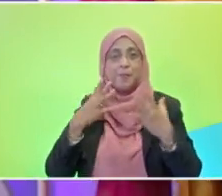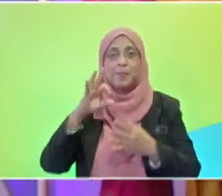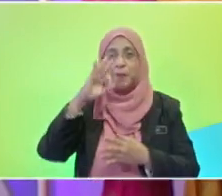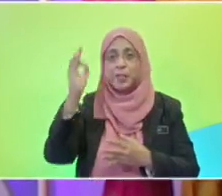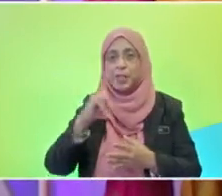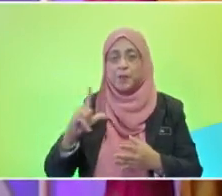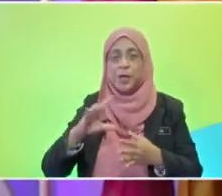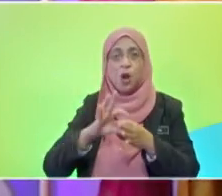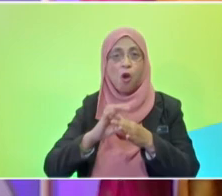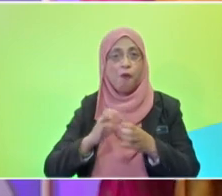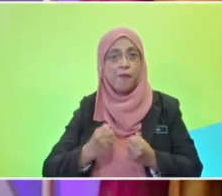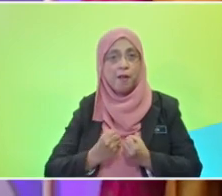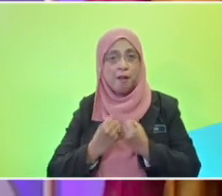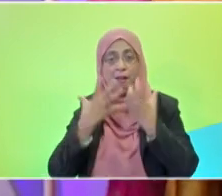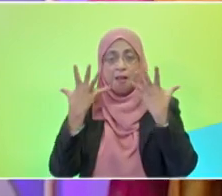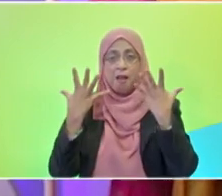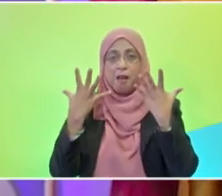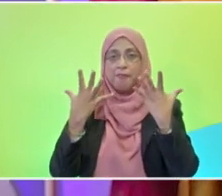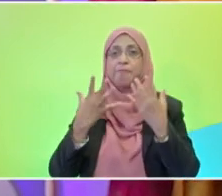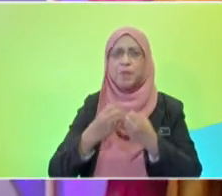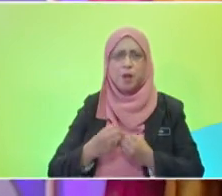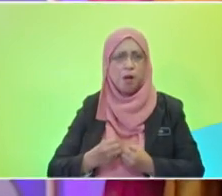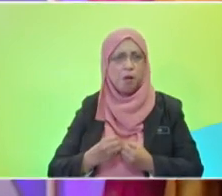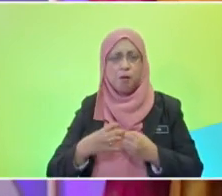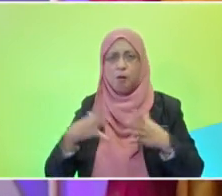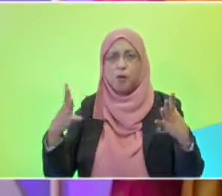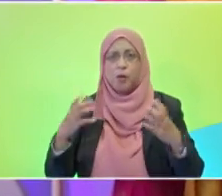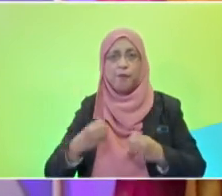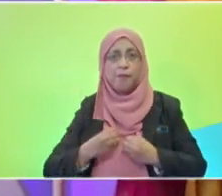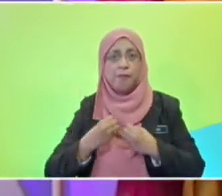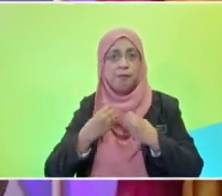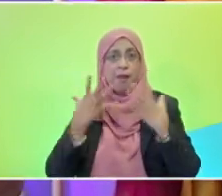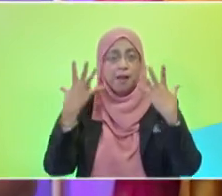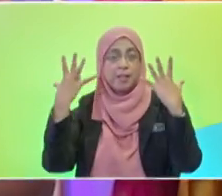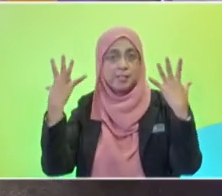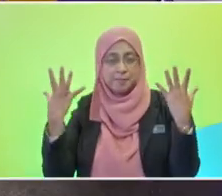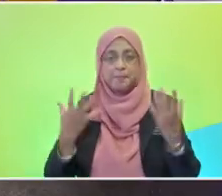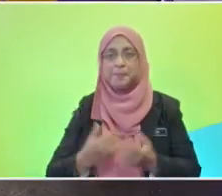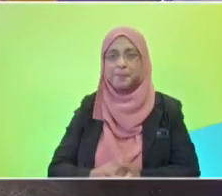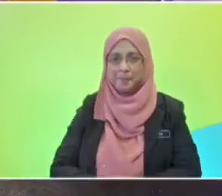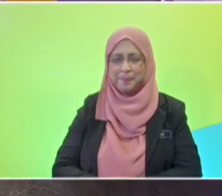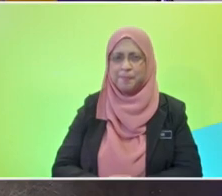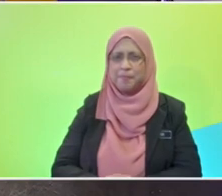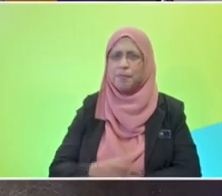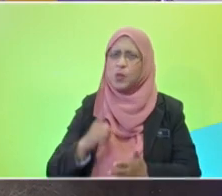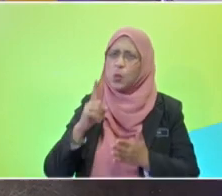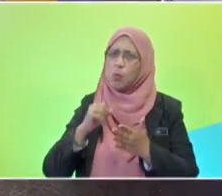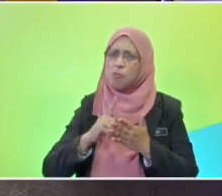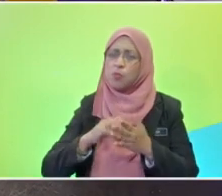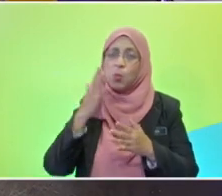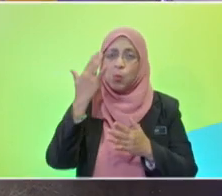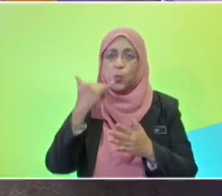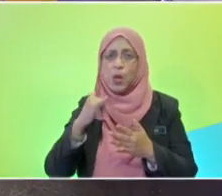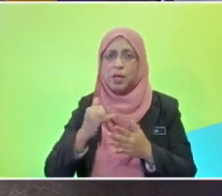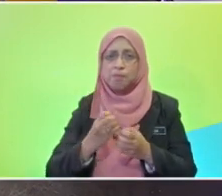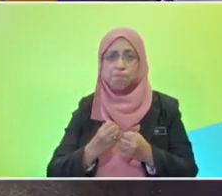means lots of lights to light up our life. And teacher, why do we light up the candles, teacher? Like, what